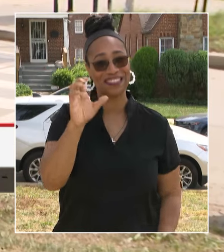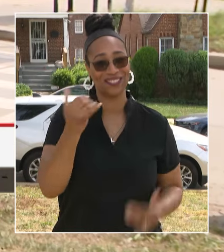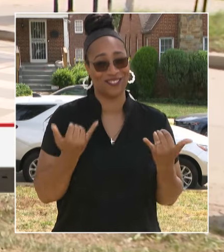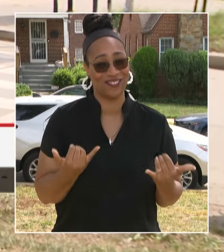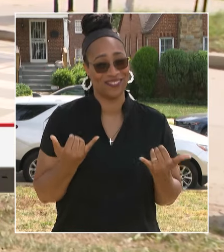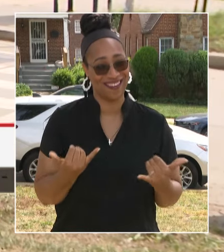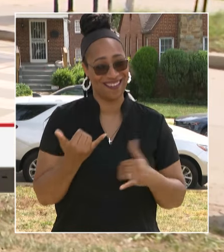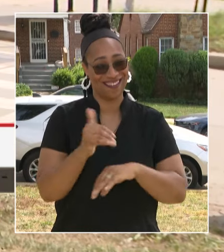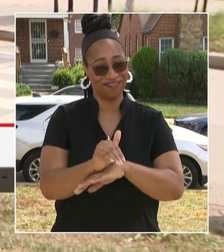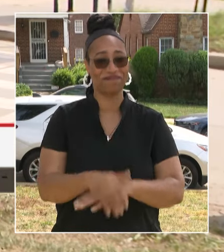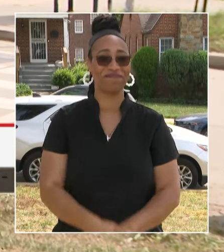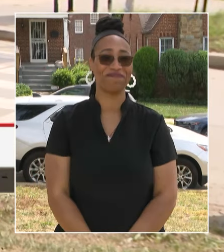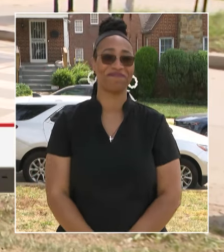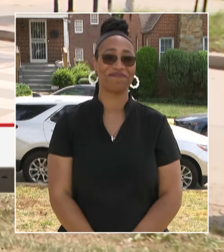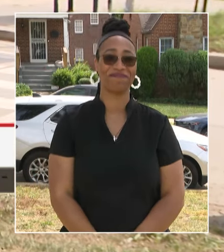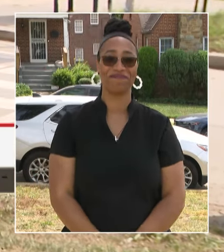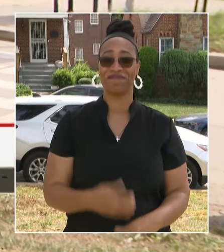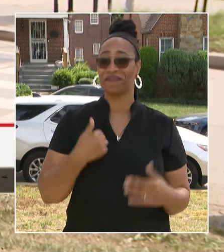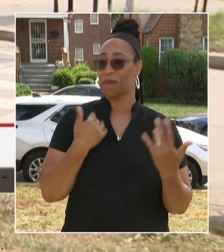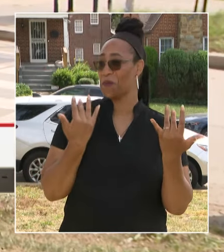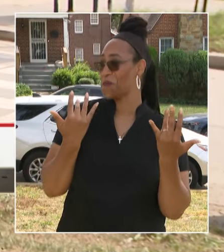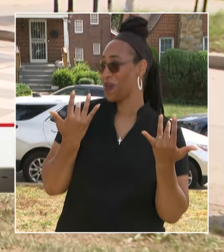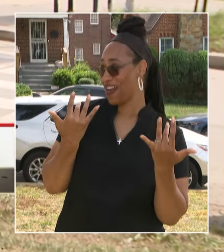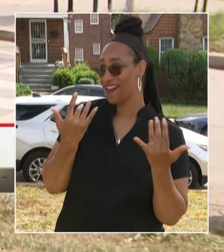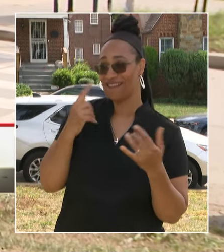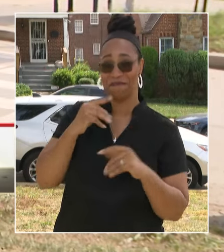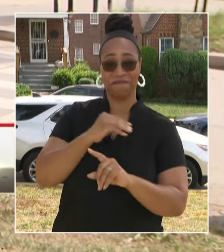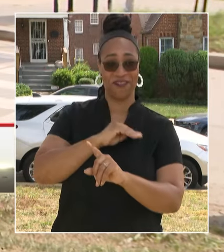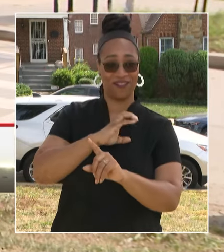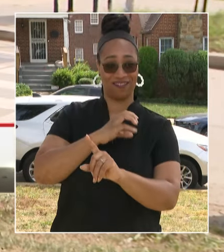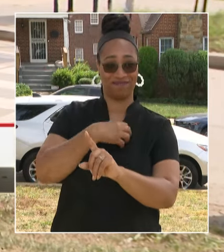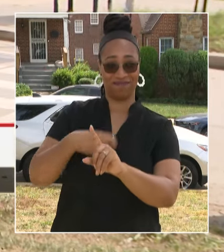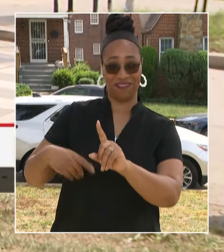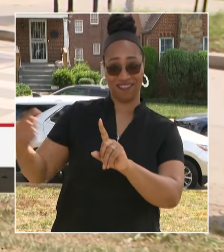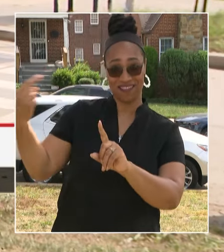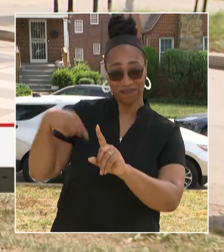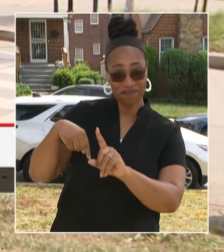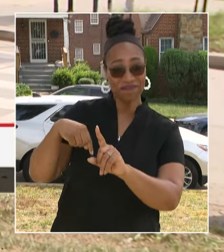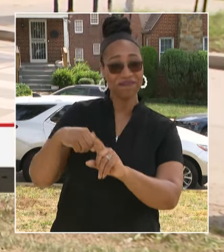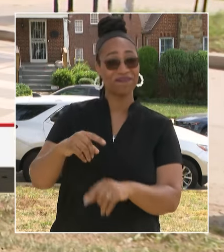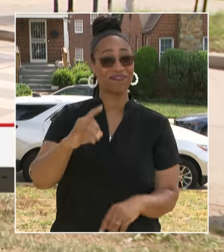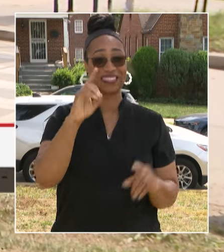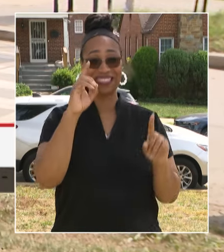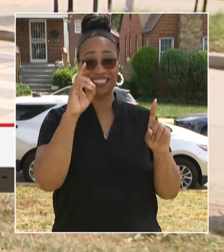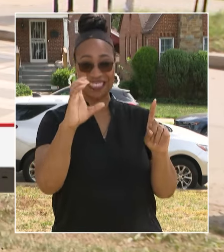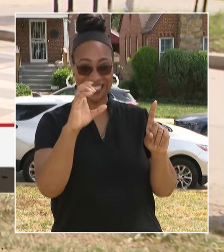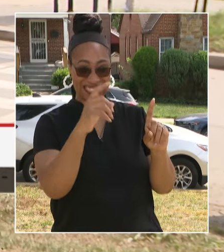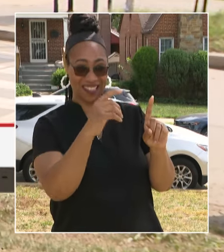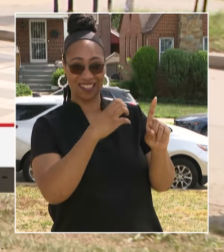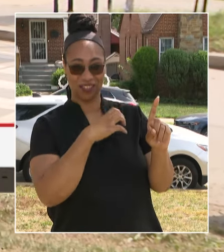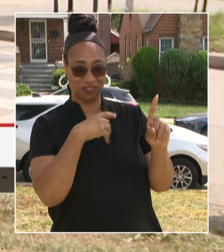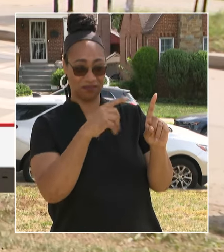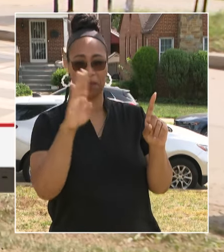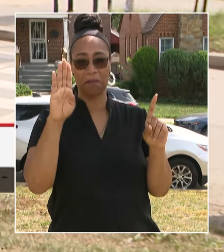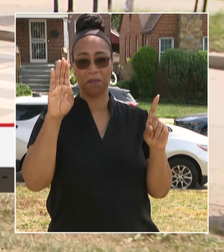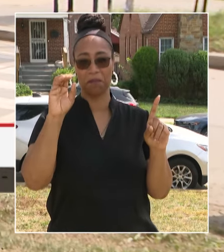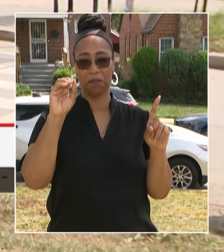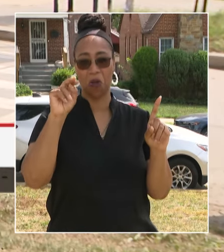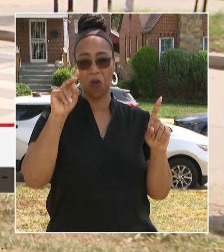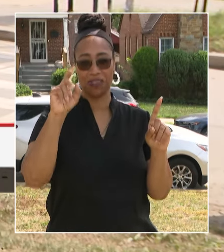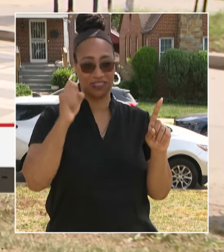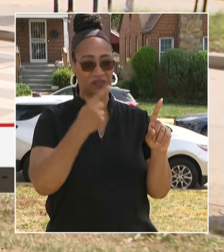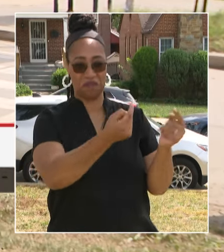to join us, as well as Councilmember Bond. So I'm going to ask former Ward 5 Councilmember Vincent Orange to